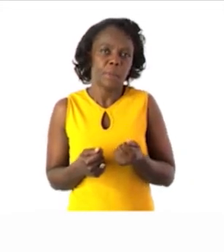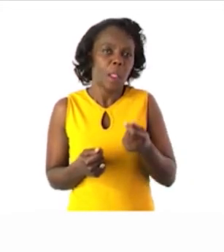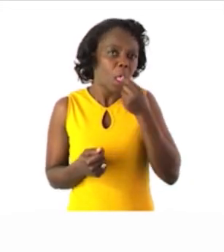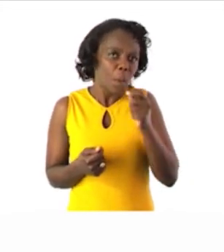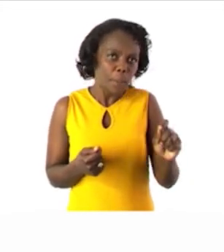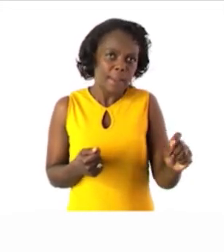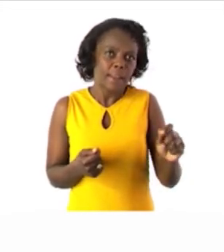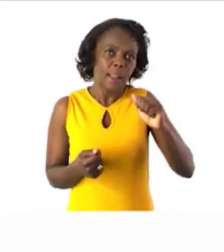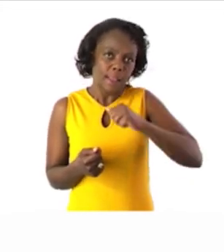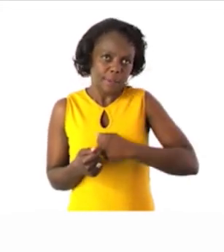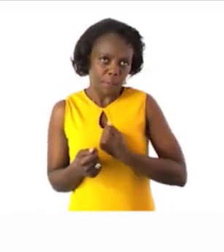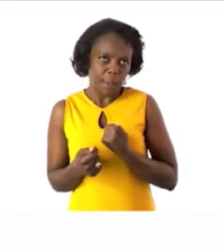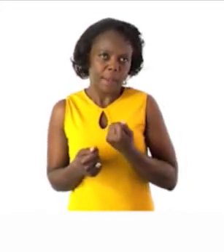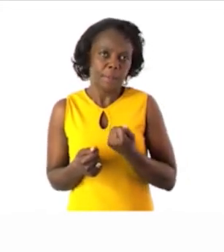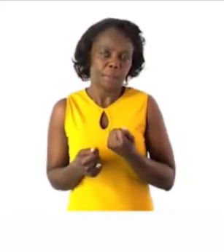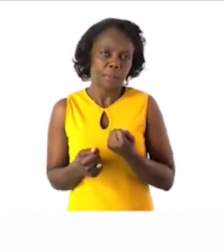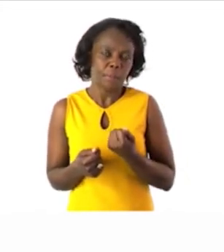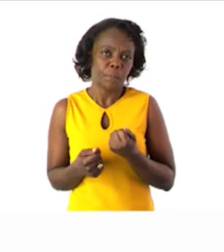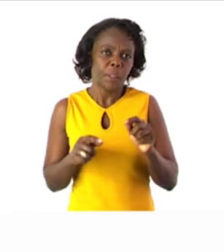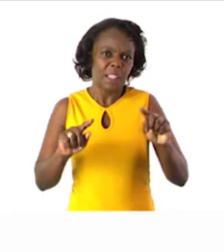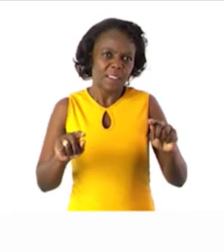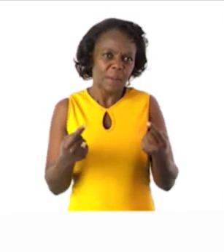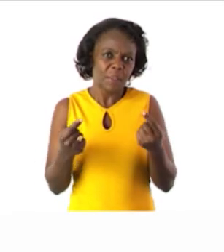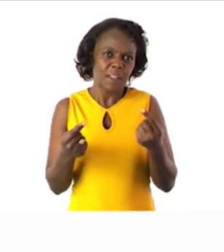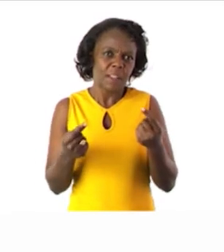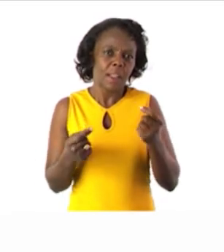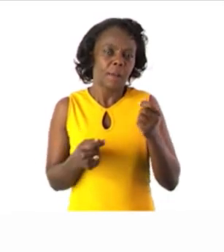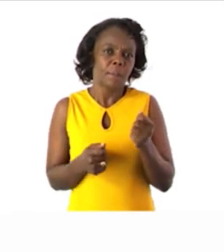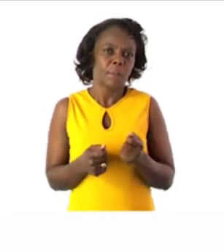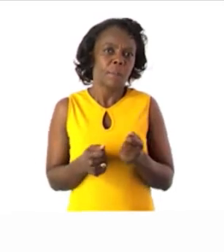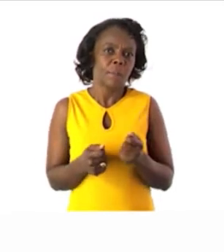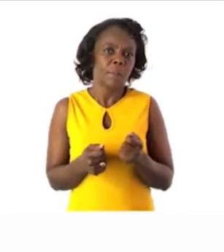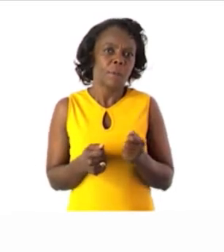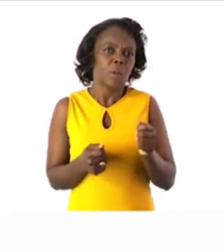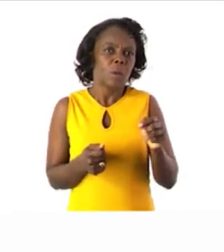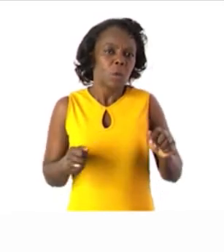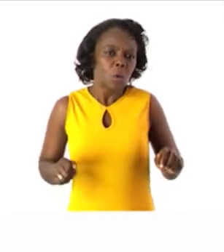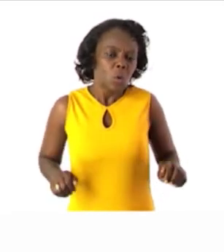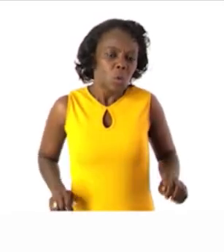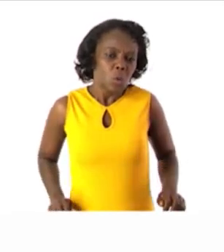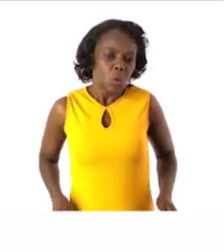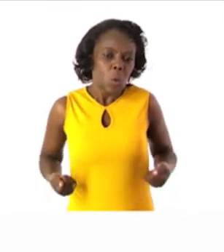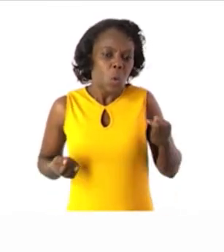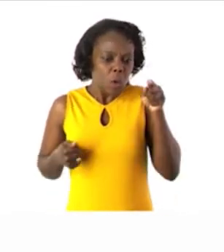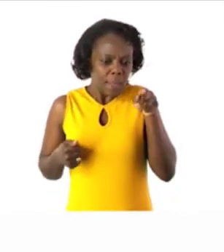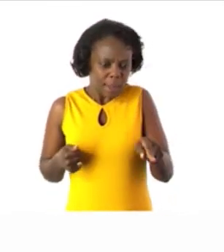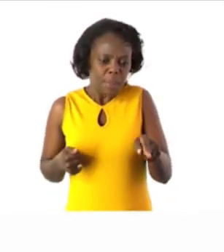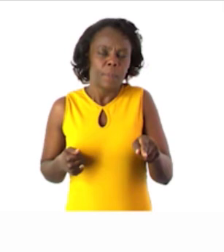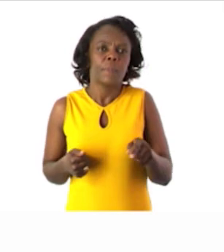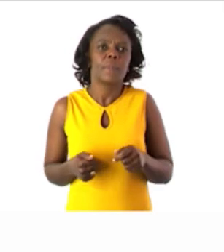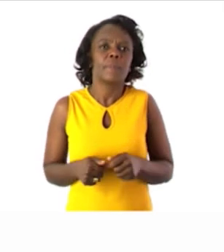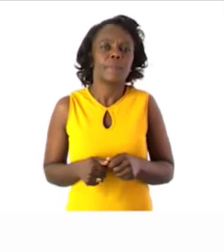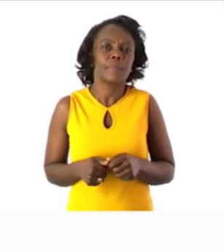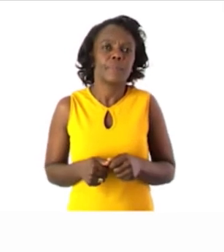is mine. And when something belongs to him, we are going to say it is his.